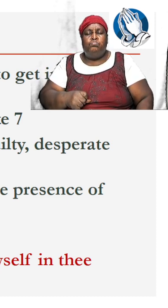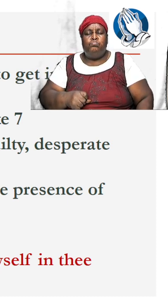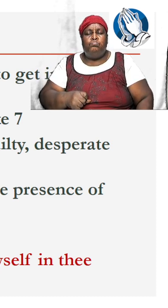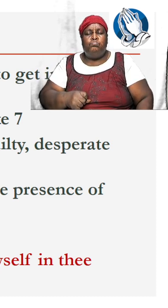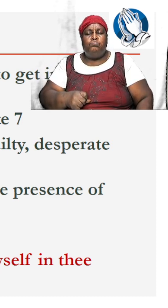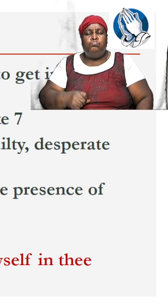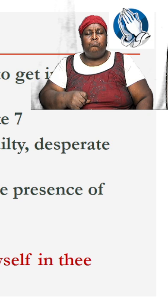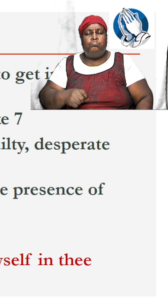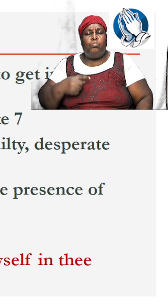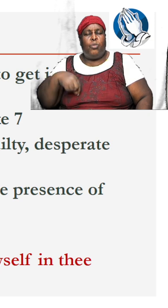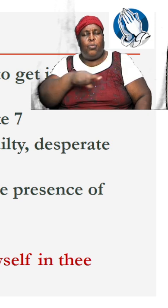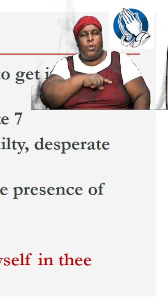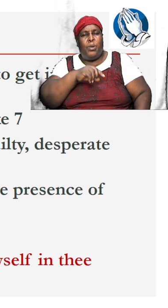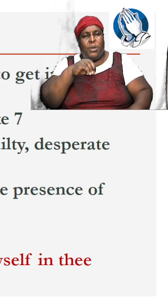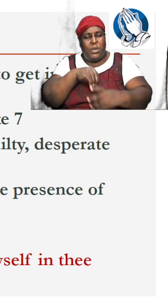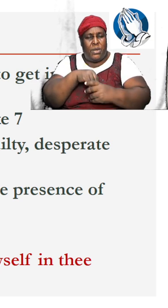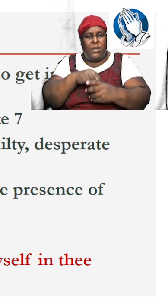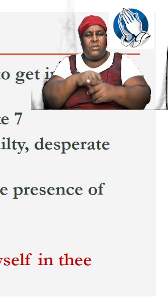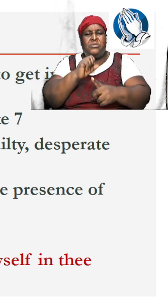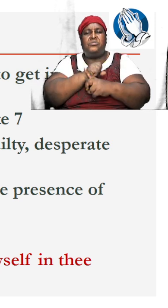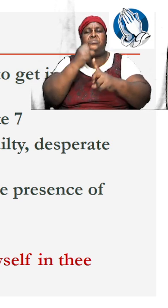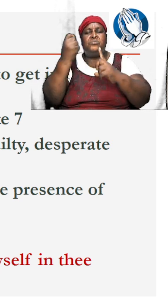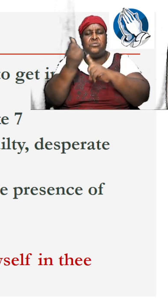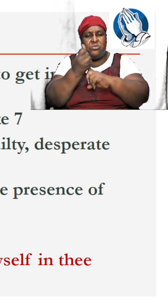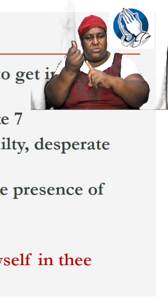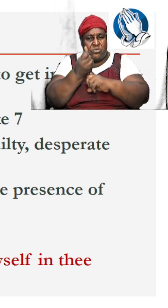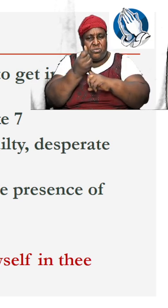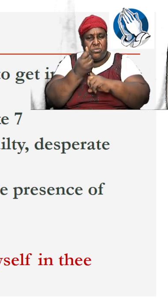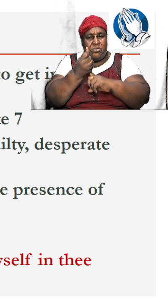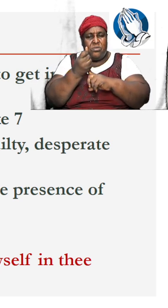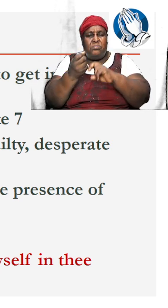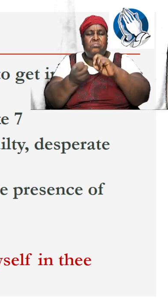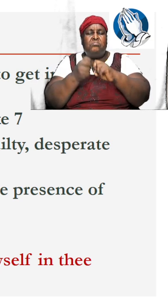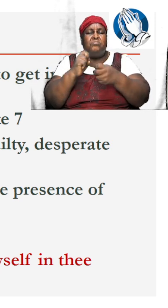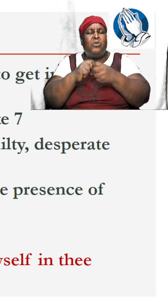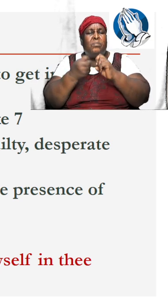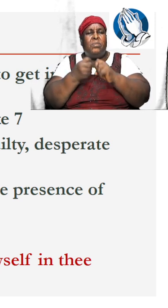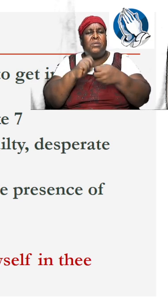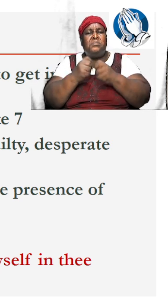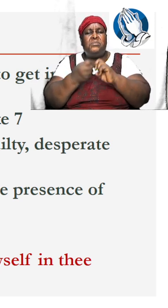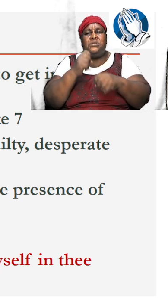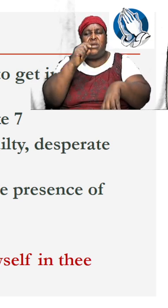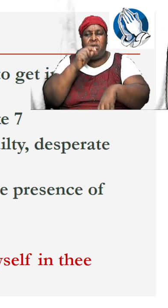We're in a situation. We're in troubled times.